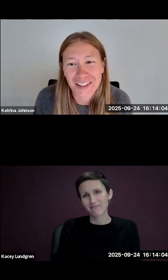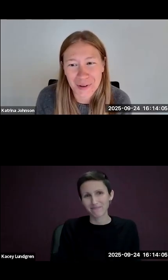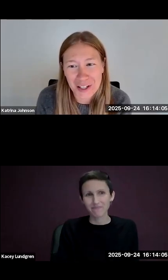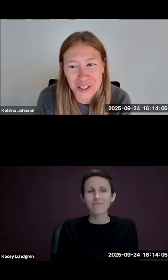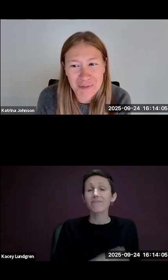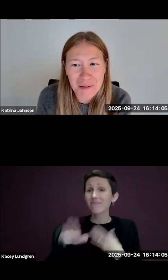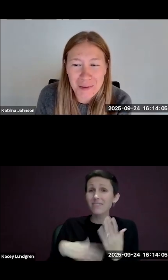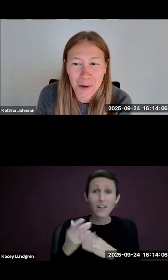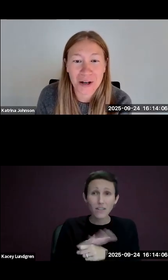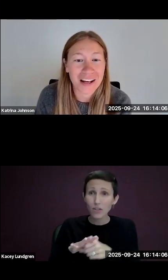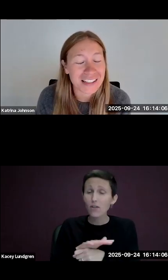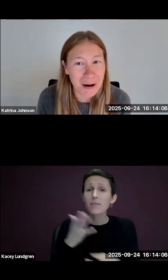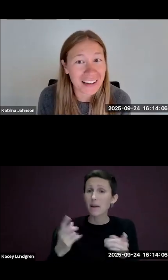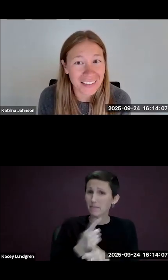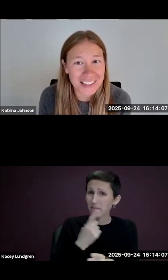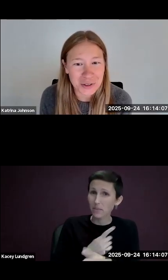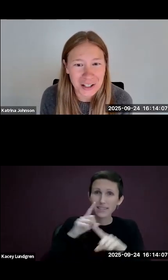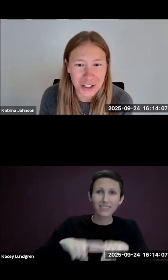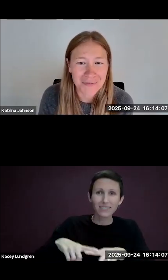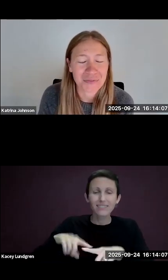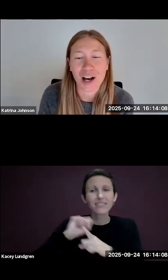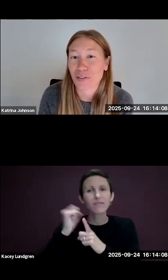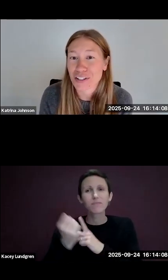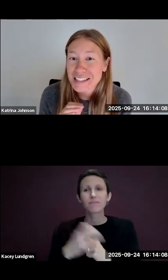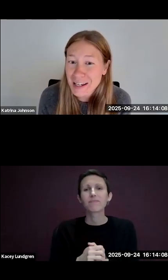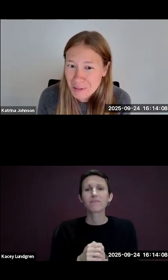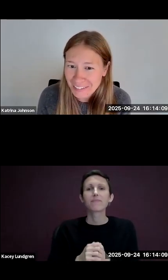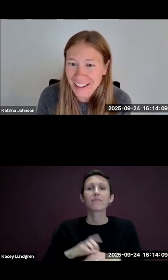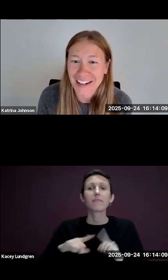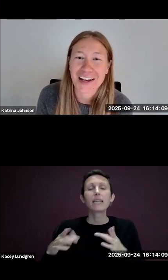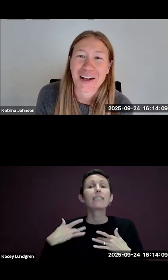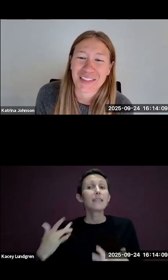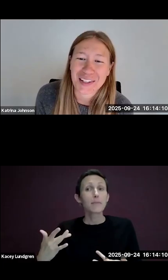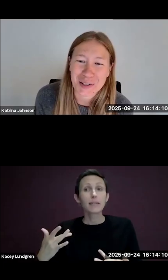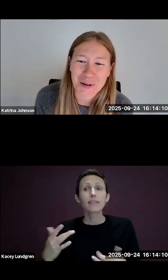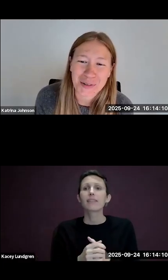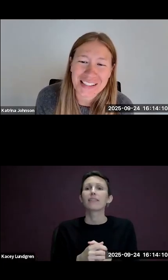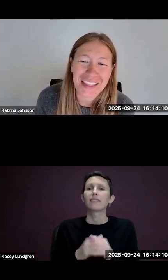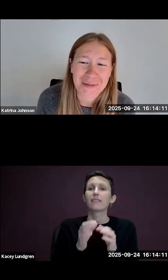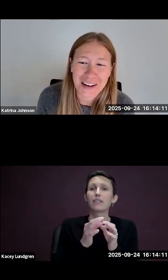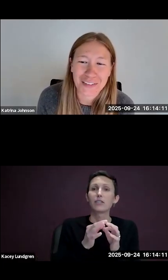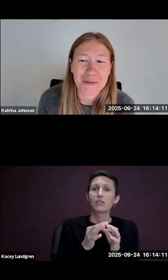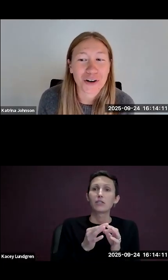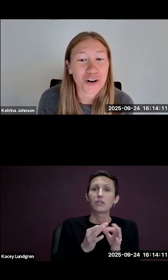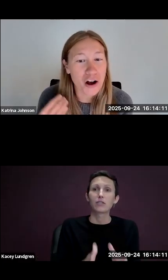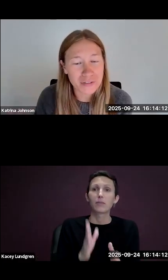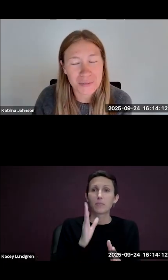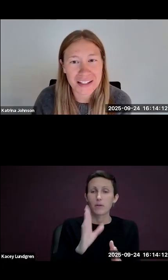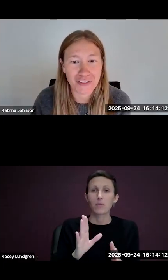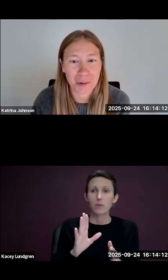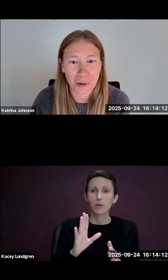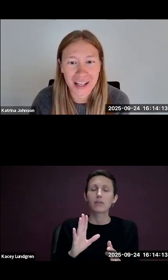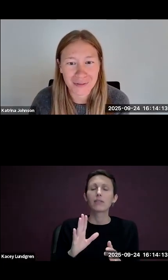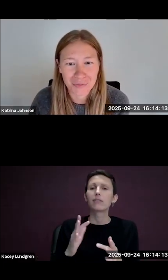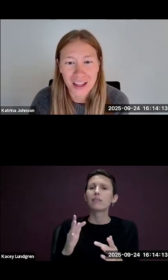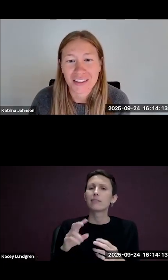of these locations may be appropriate depending on the situation. However, typically, the interpreter will set themselves up across from